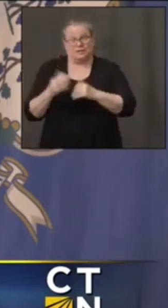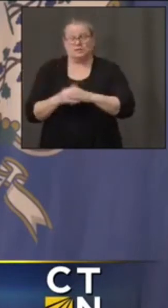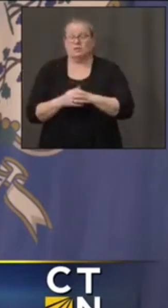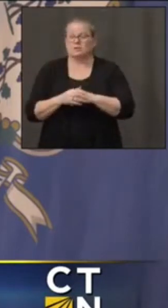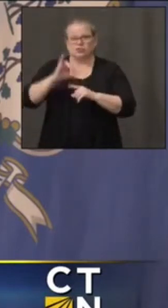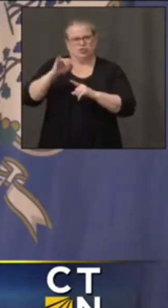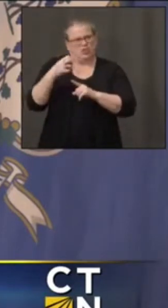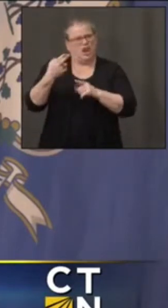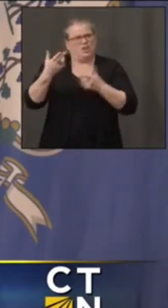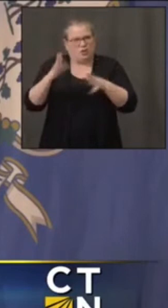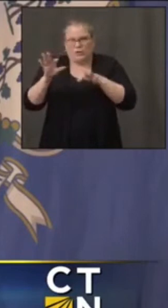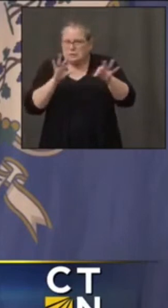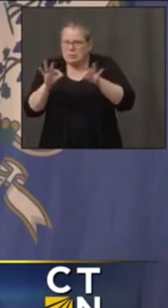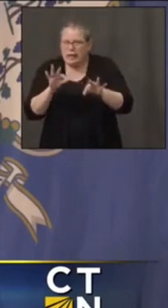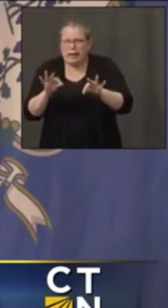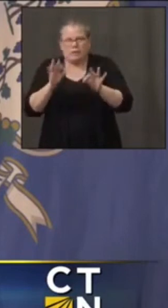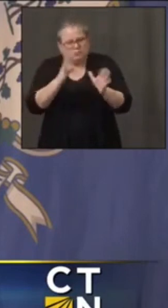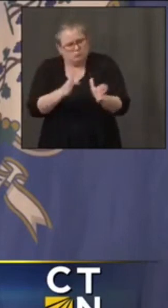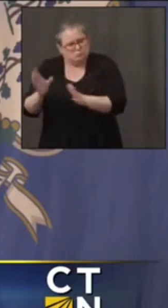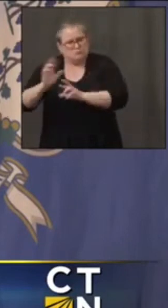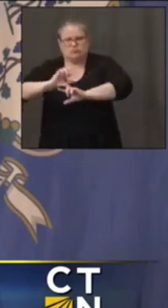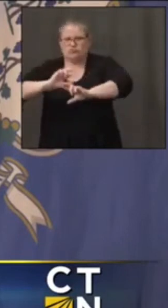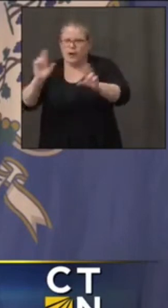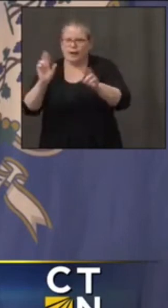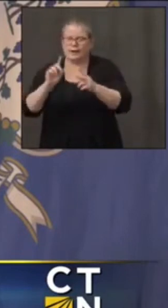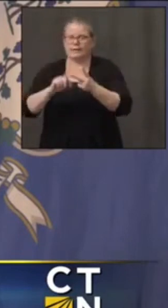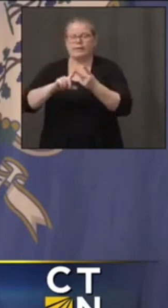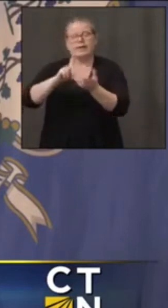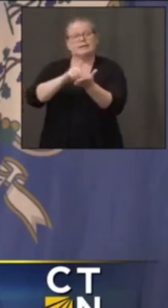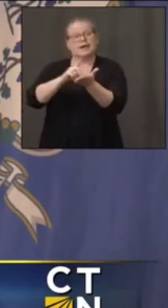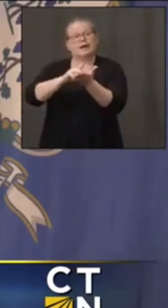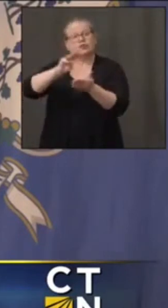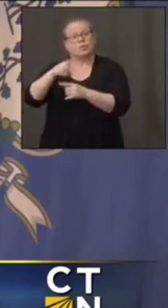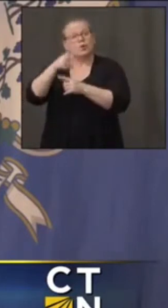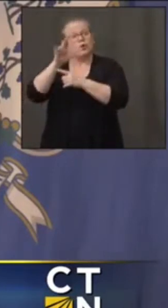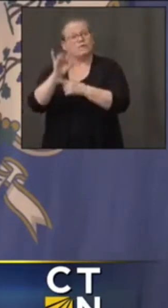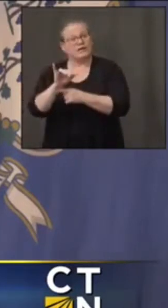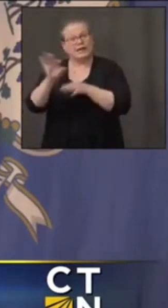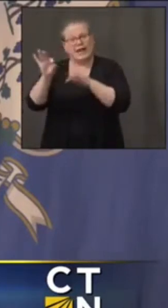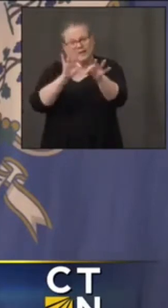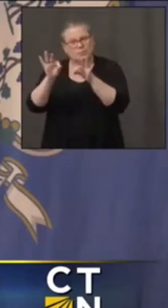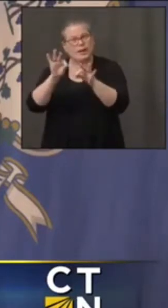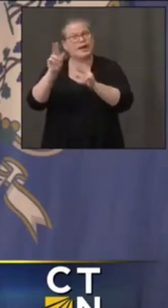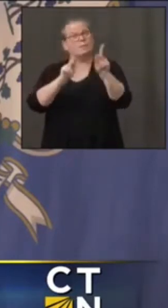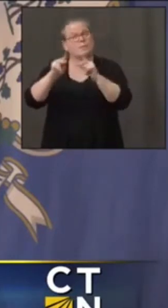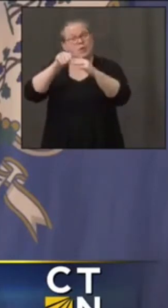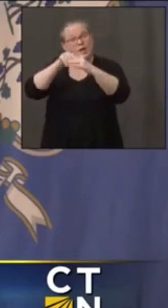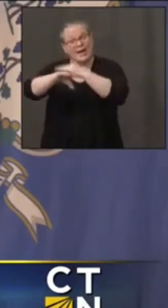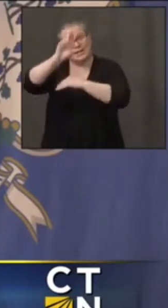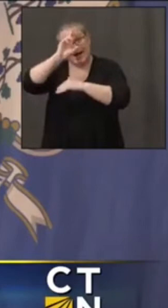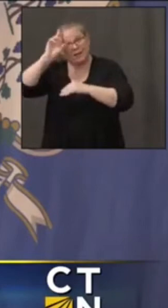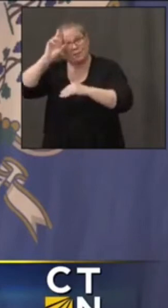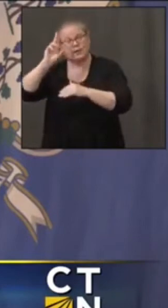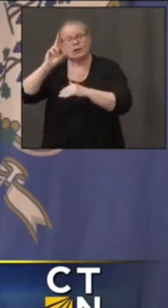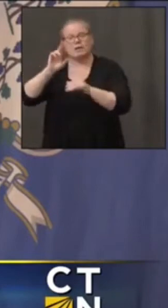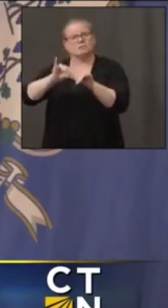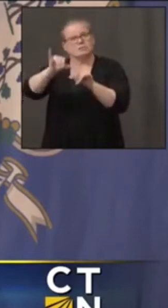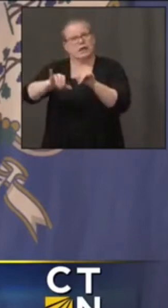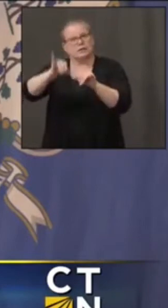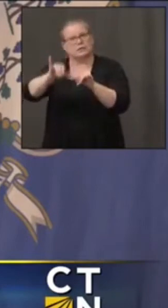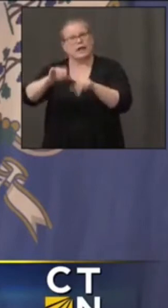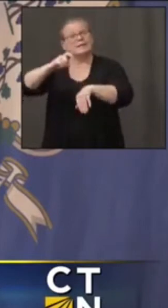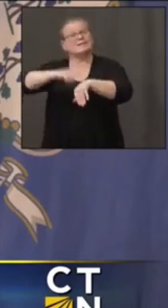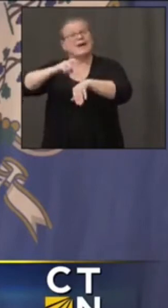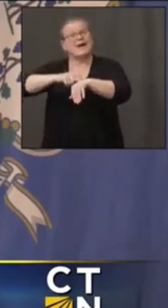of how we can reduce the stay in hospitals by more than half, and the fatality rate has gone way